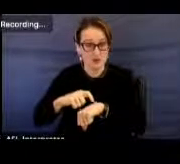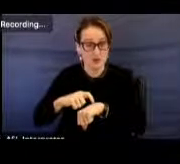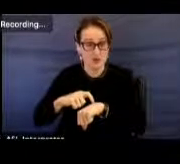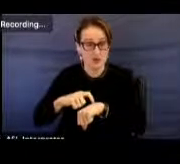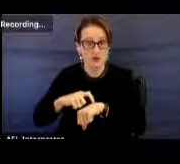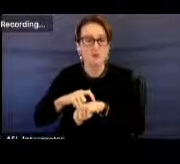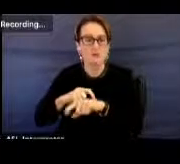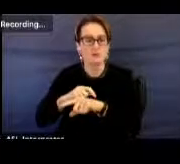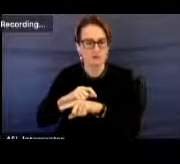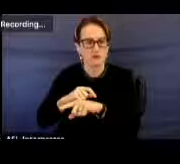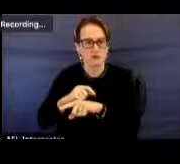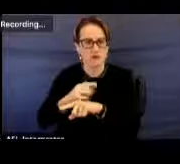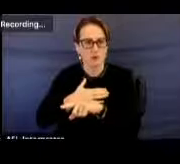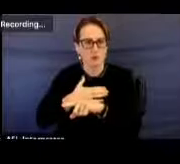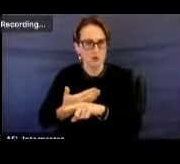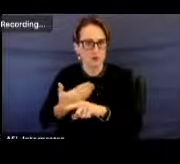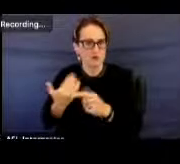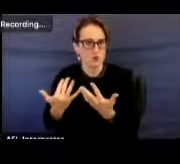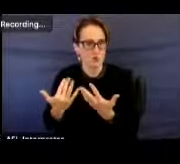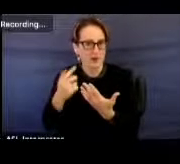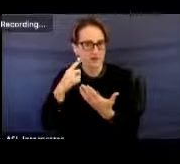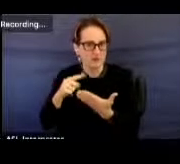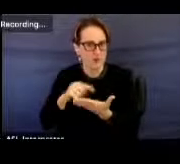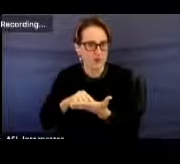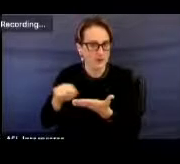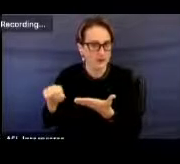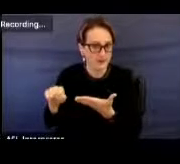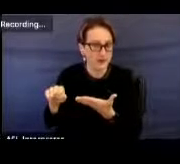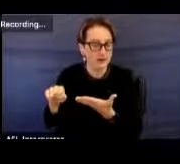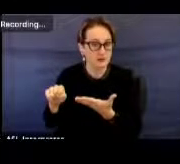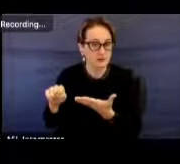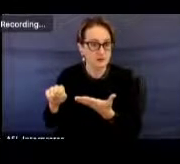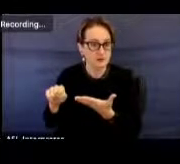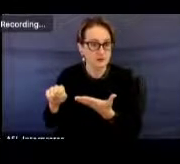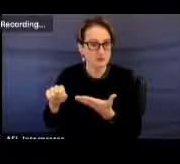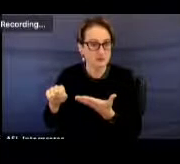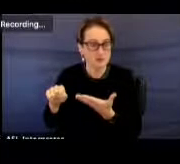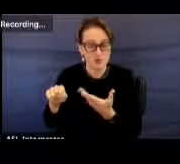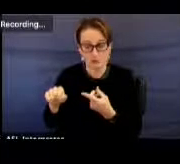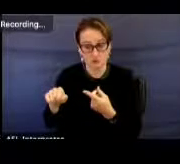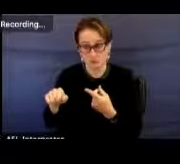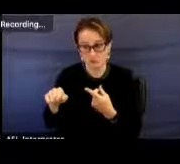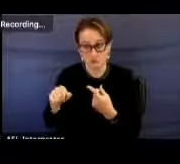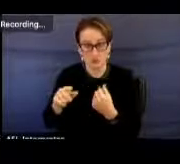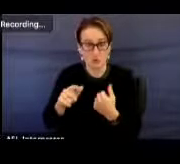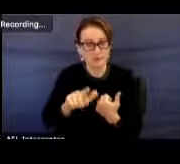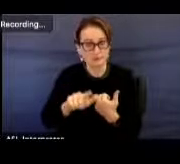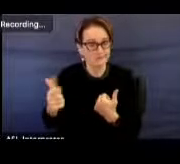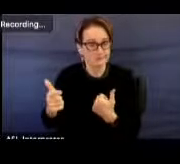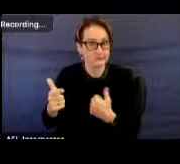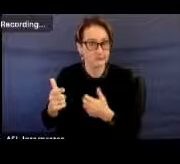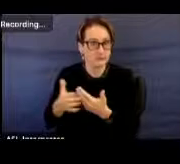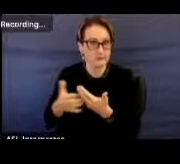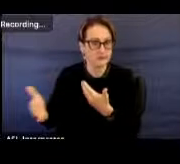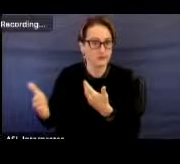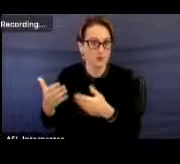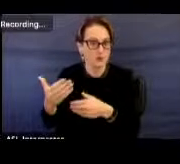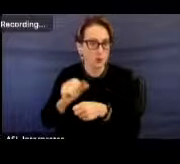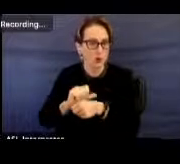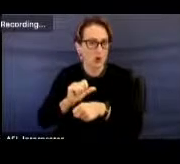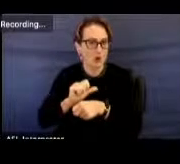was willing to wait for payment, and so and they got the remainder of the work. So it seems